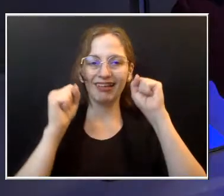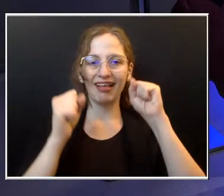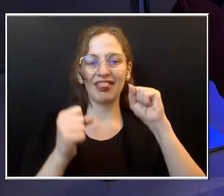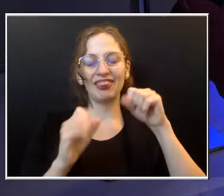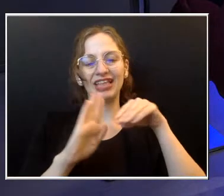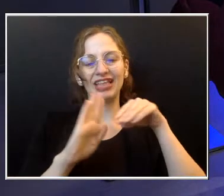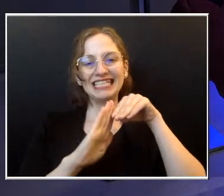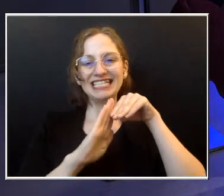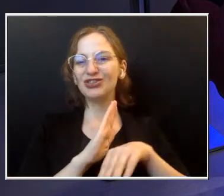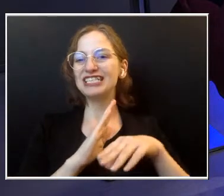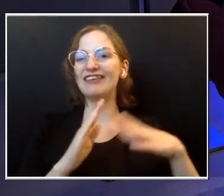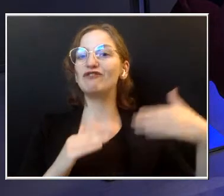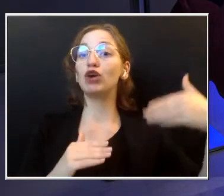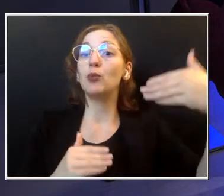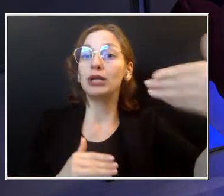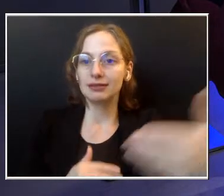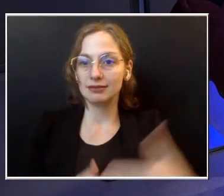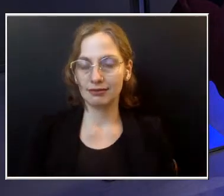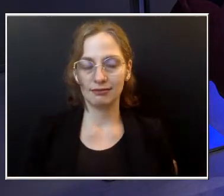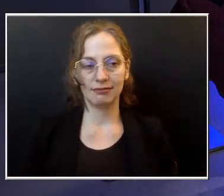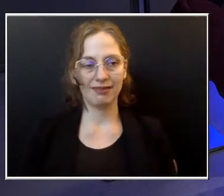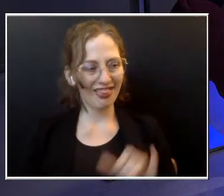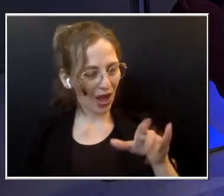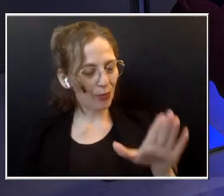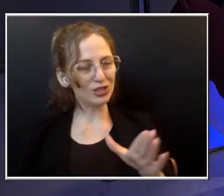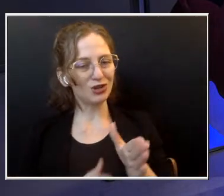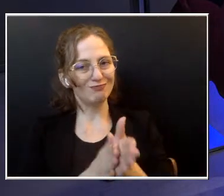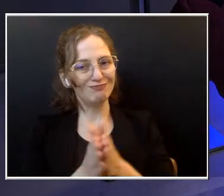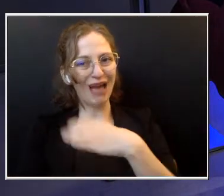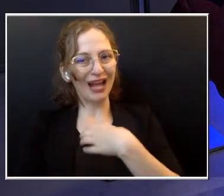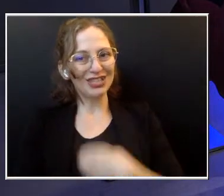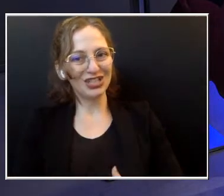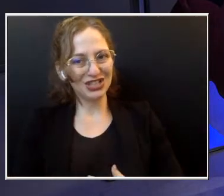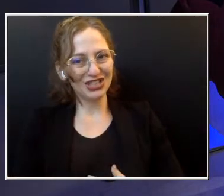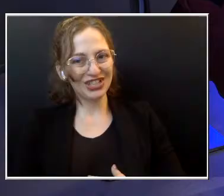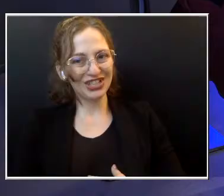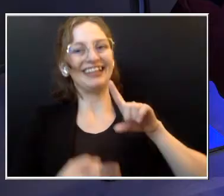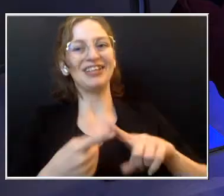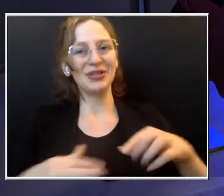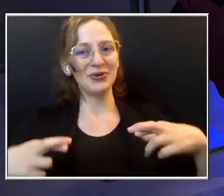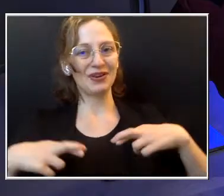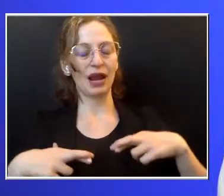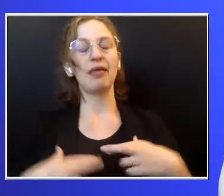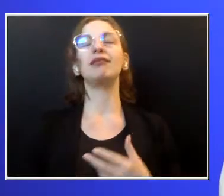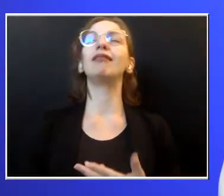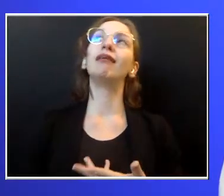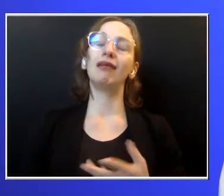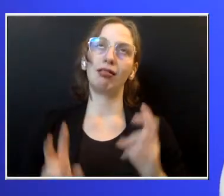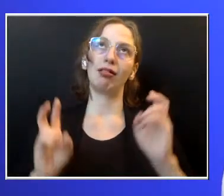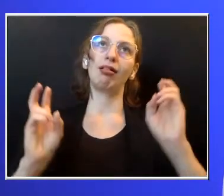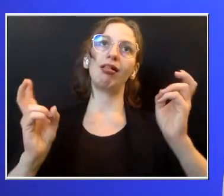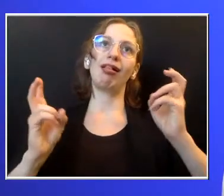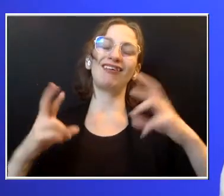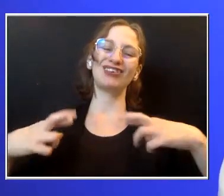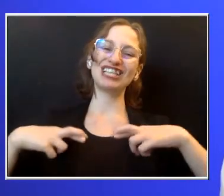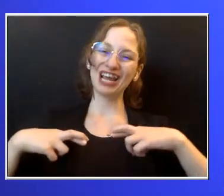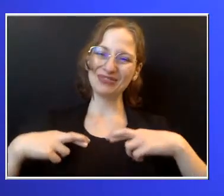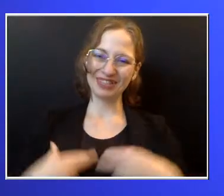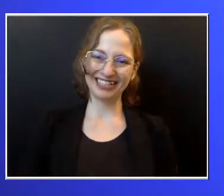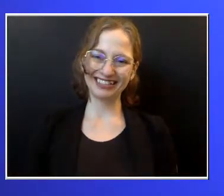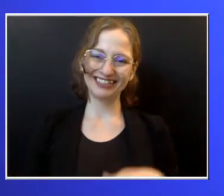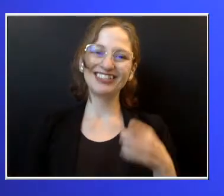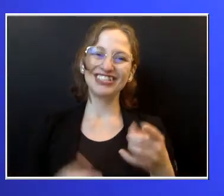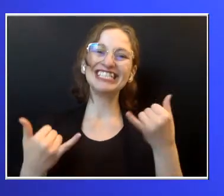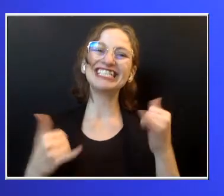her passion up until her retirement, or her so-called retirement. It's so-called retirement. She's still finishing off actually one of the research papers that she's working on